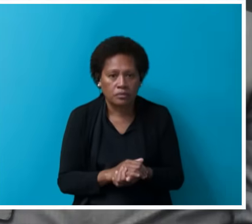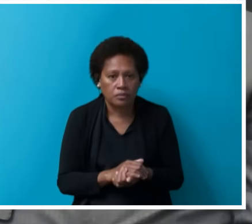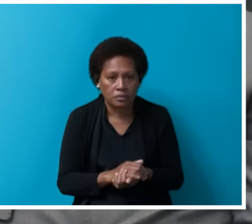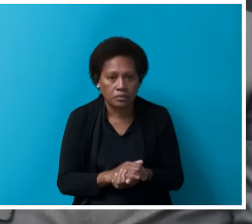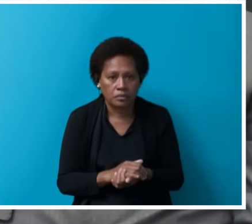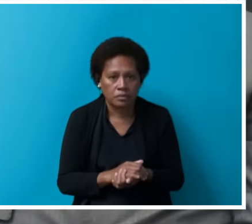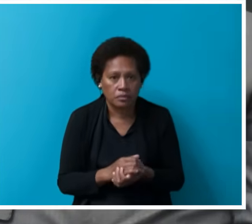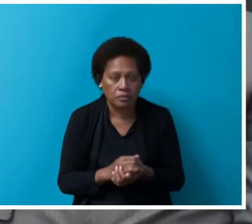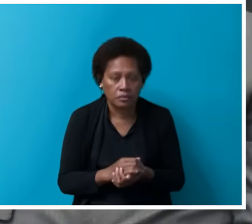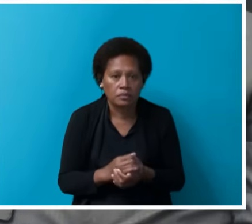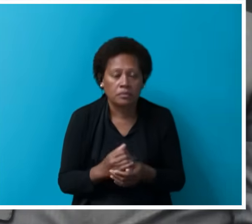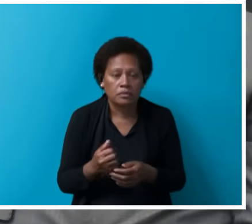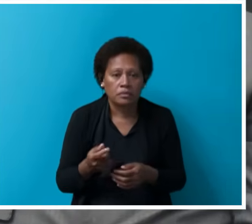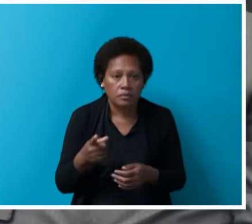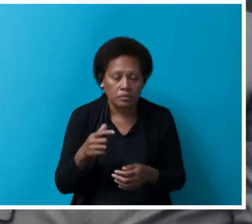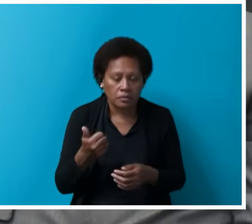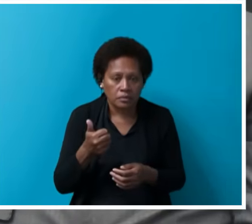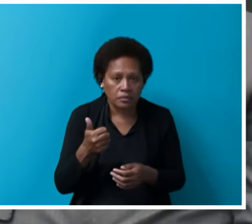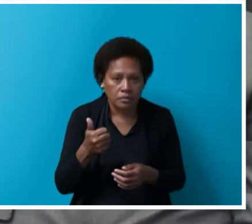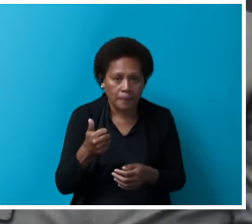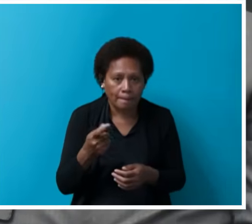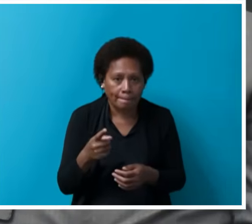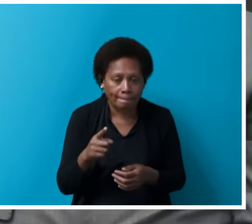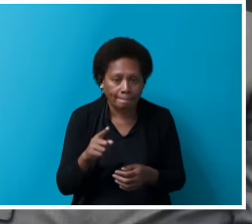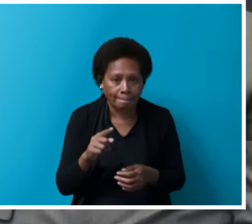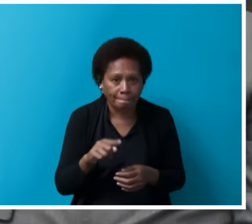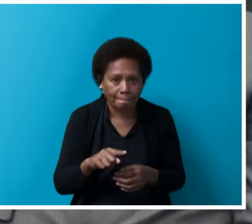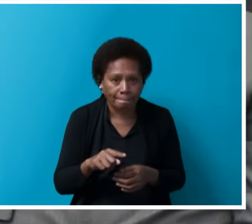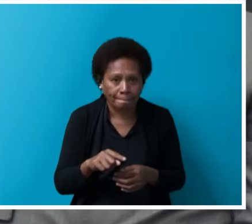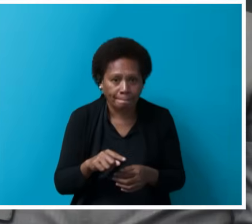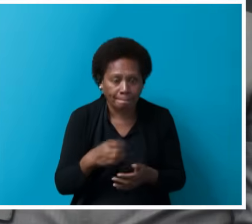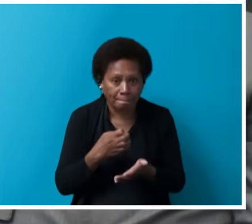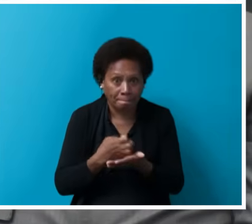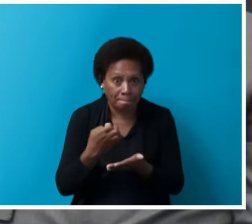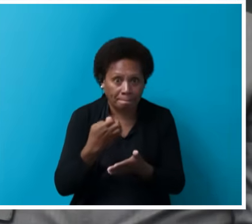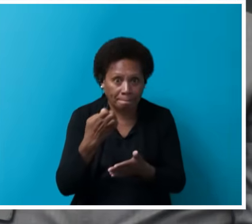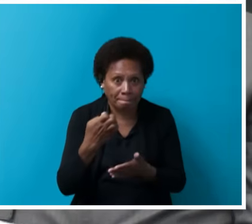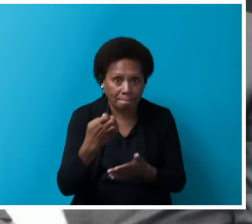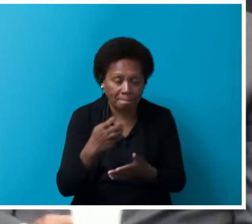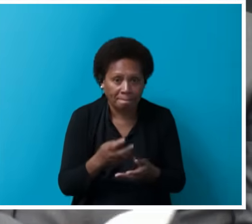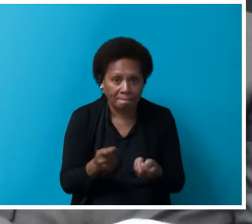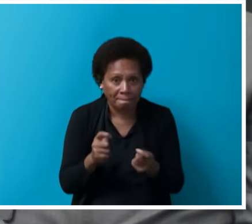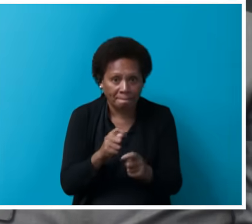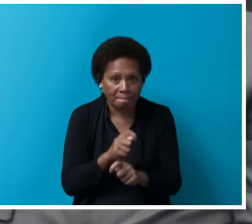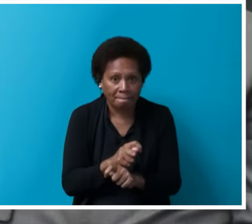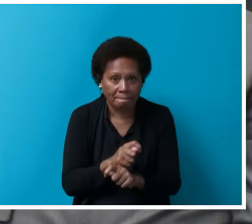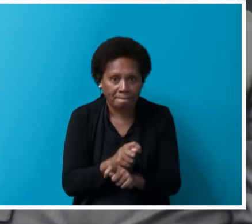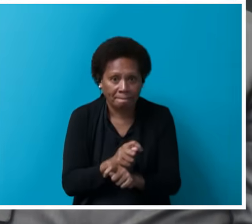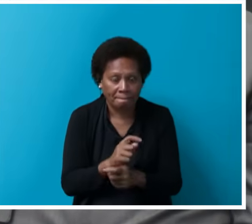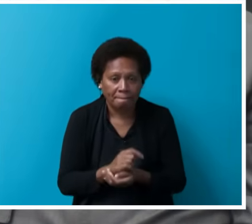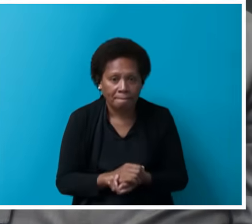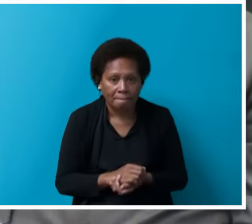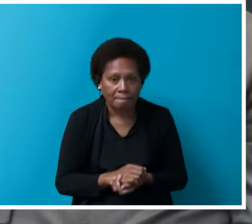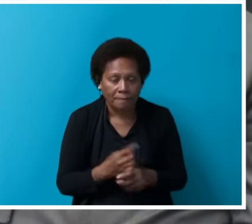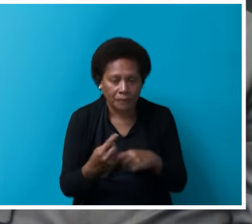basically the structure of the economy is also changing. So we are working on